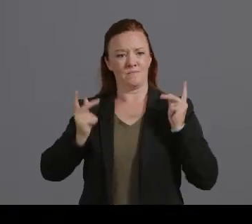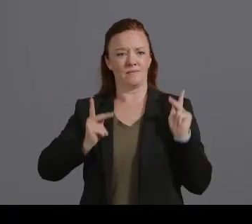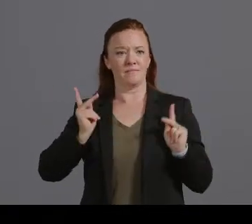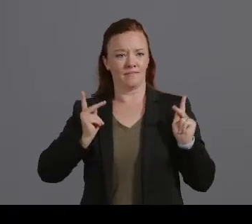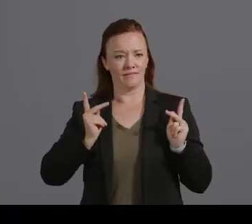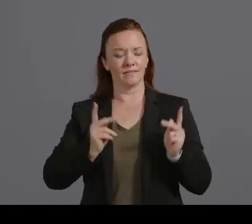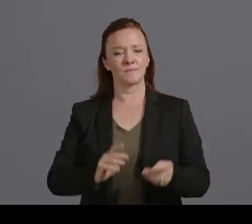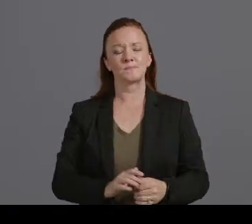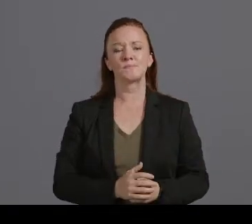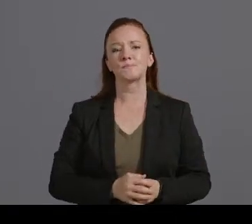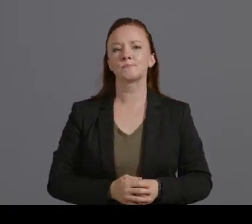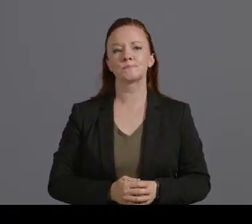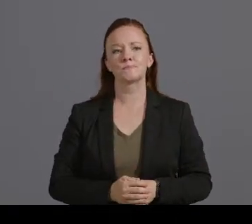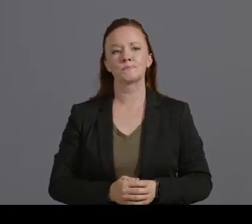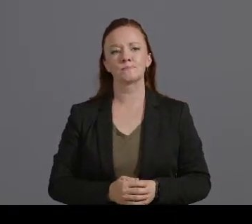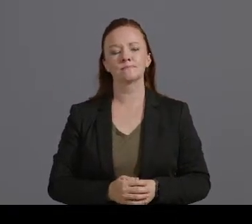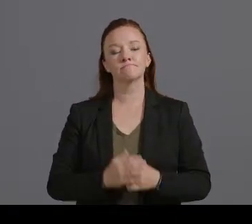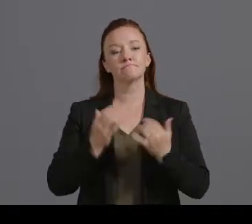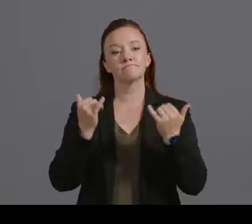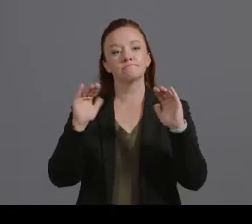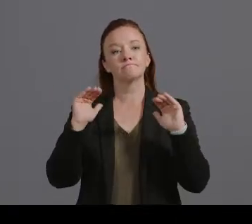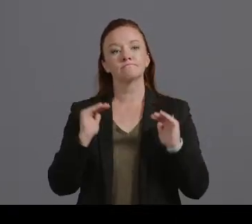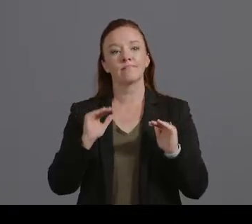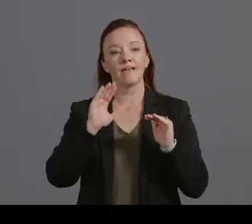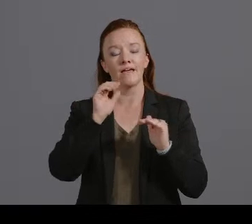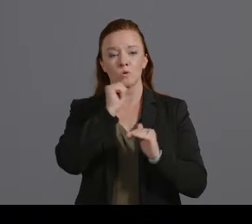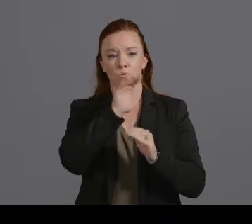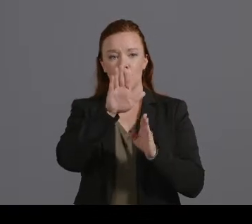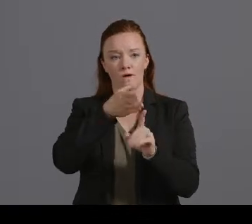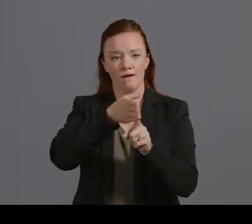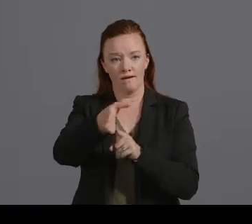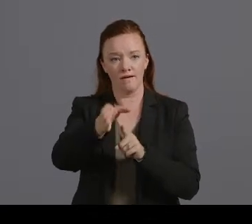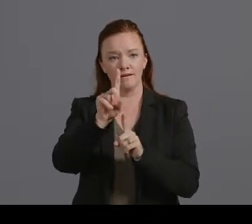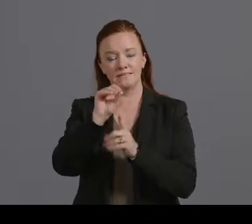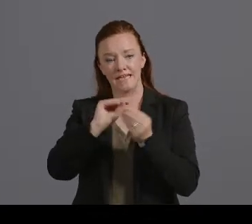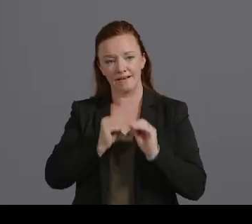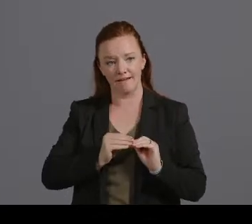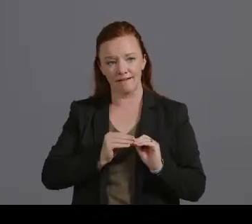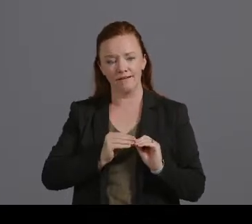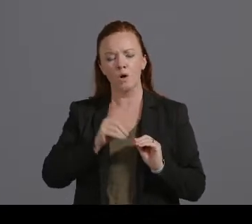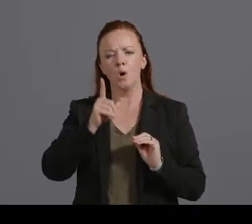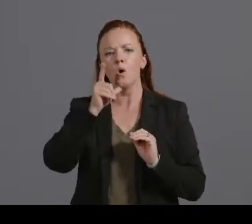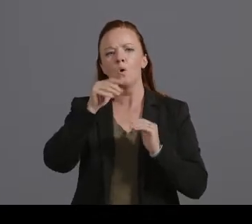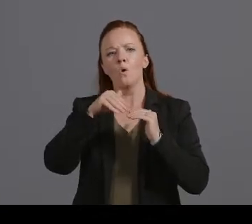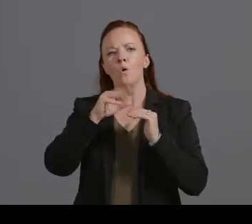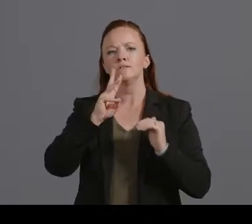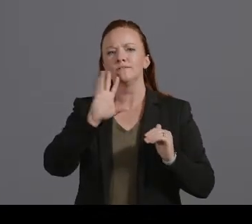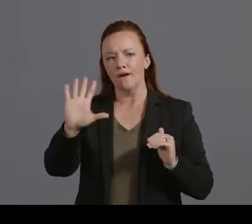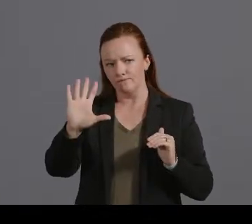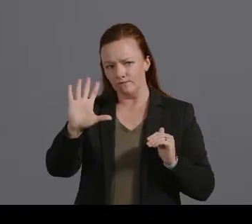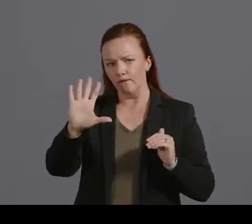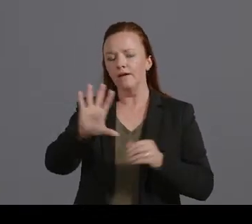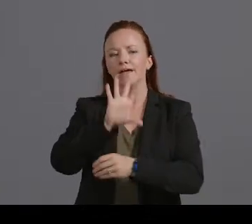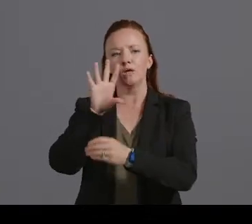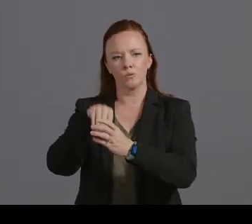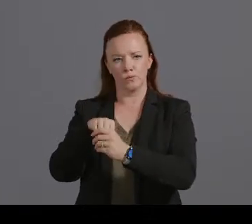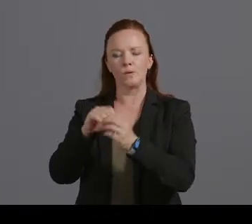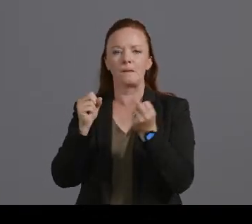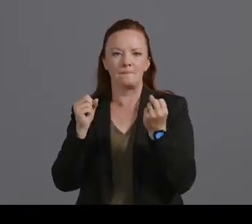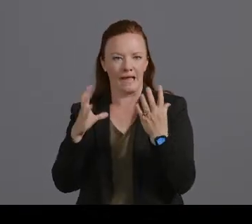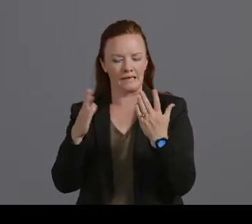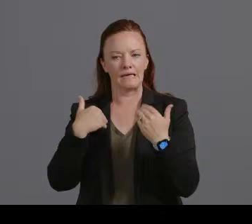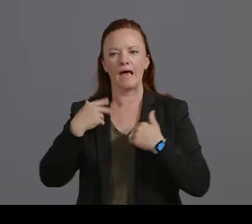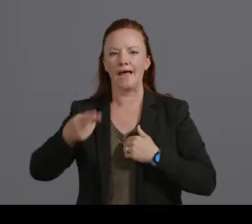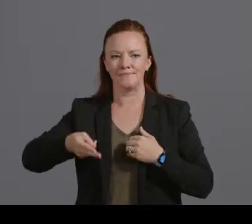When you look at Arizona-specific data, those Arizonans that are in our 55 and older group include a majority of those with